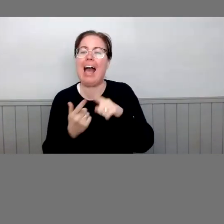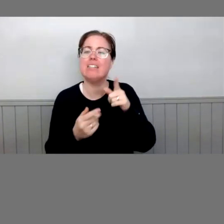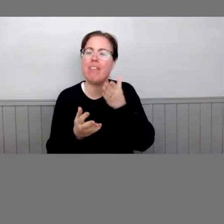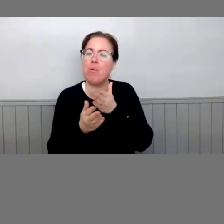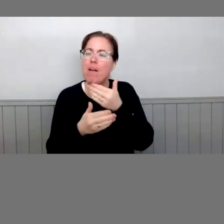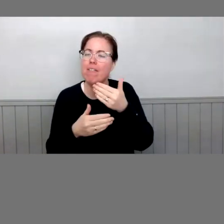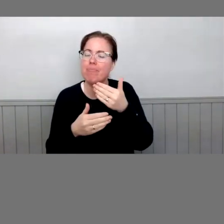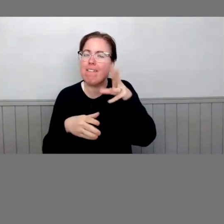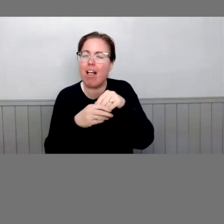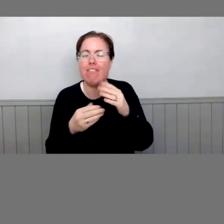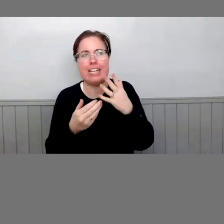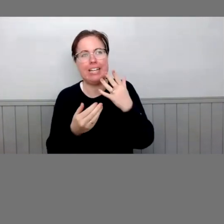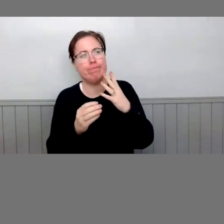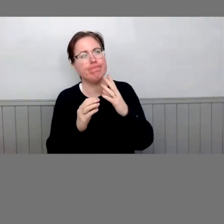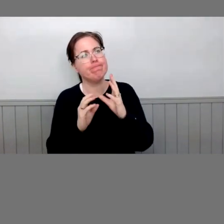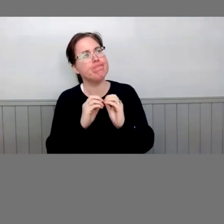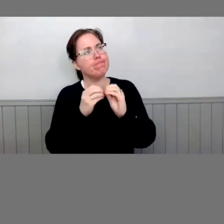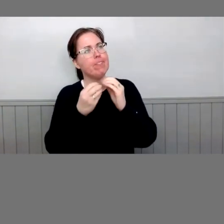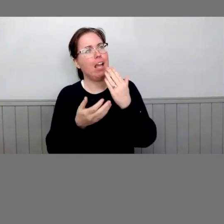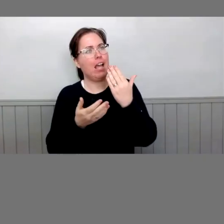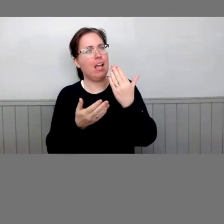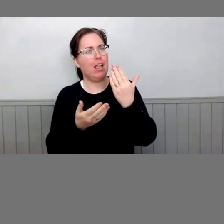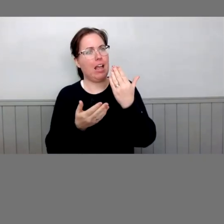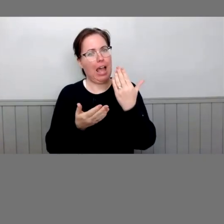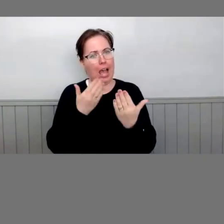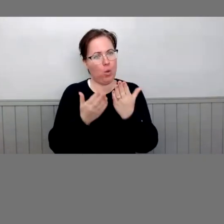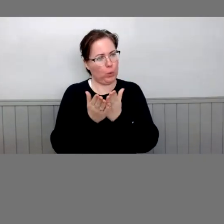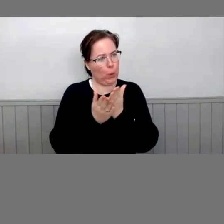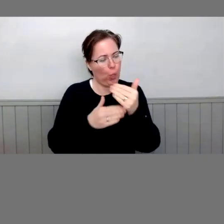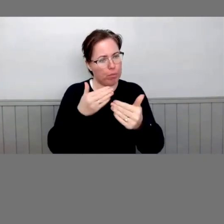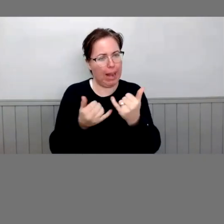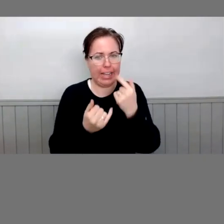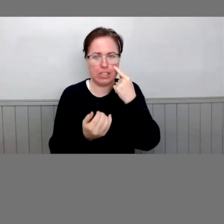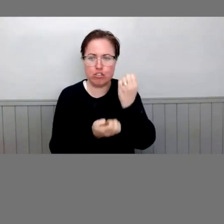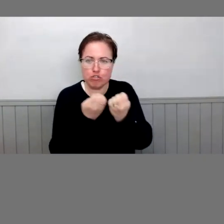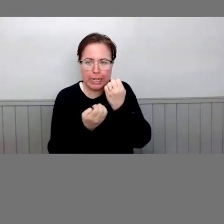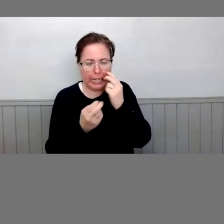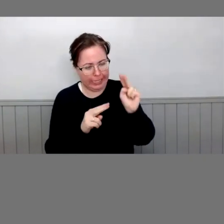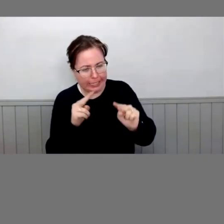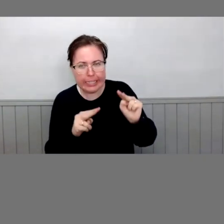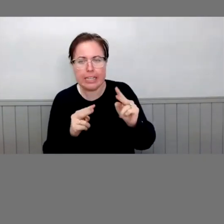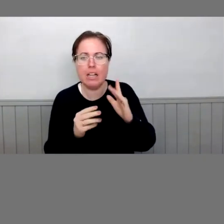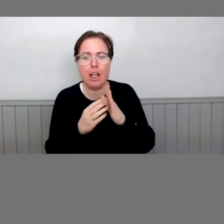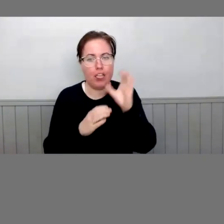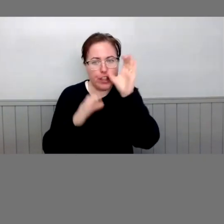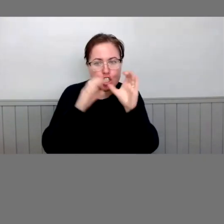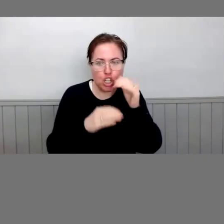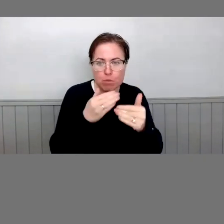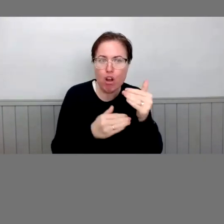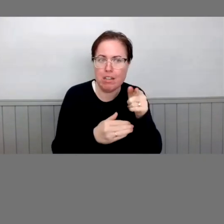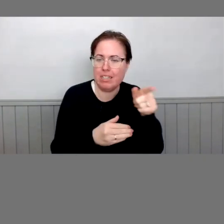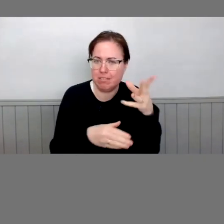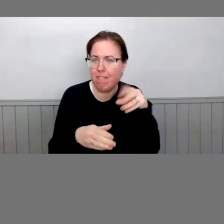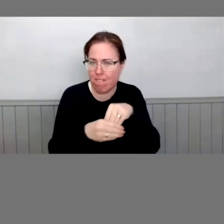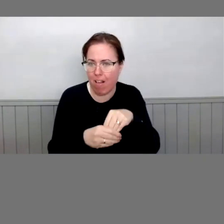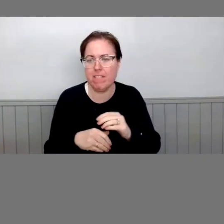the sense of, being involved in screening, being involved in the searching process, those kind of pieces. And